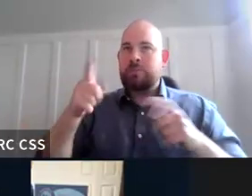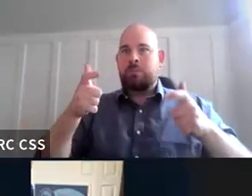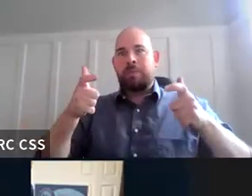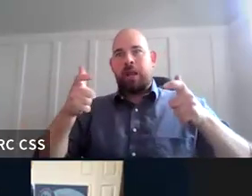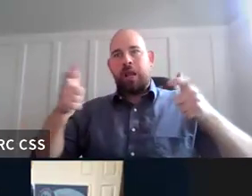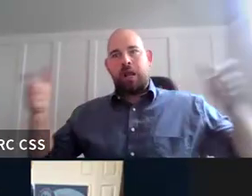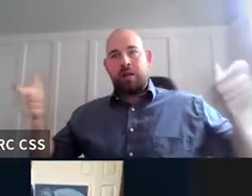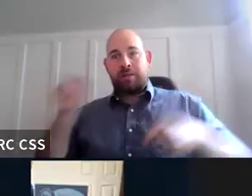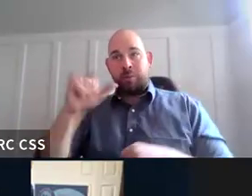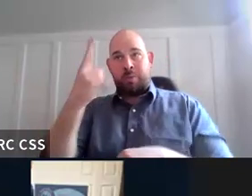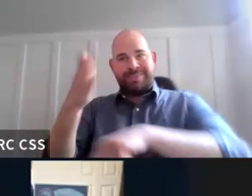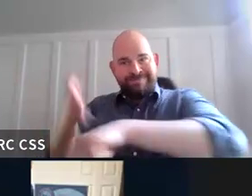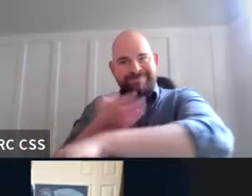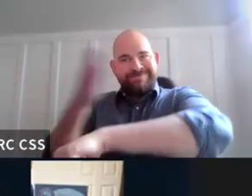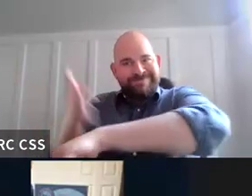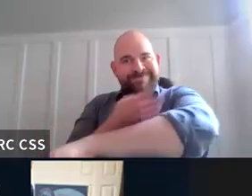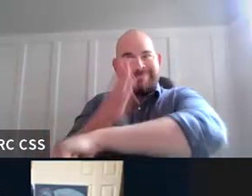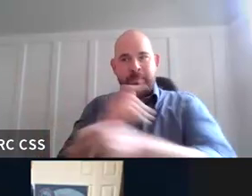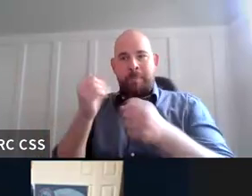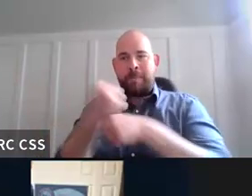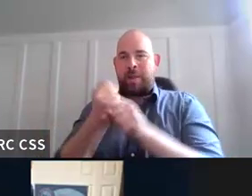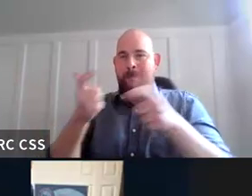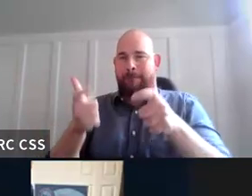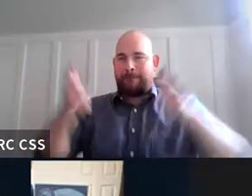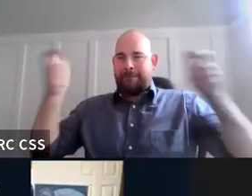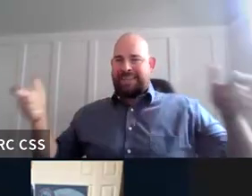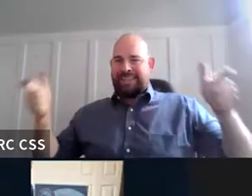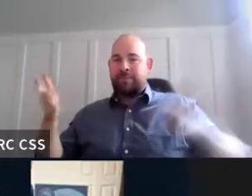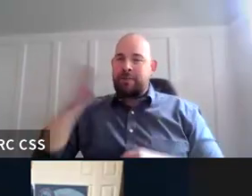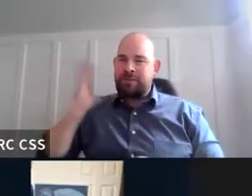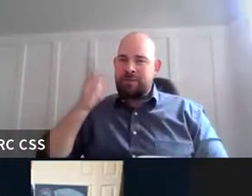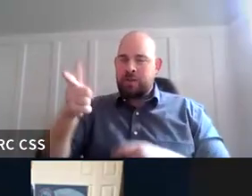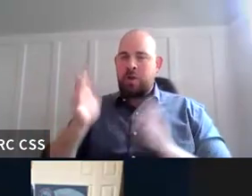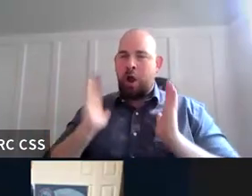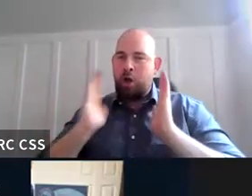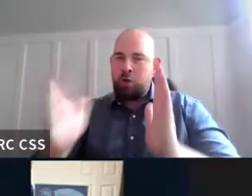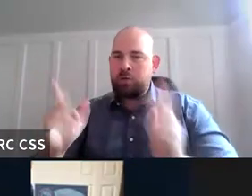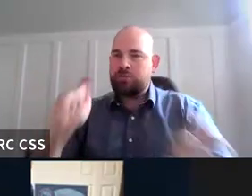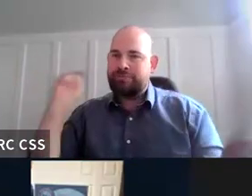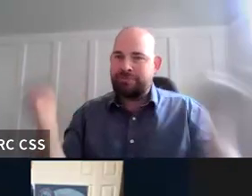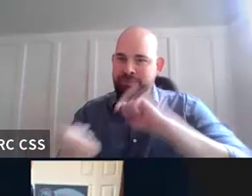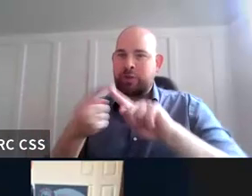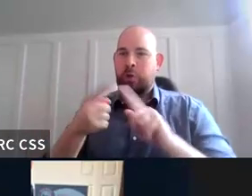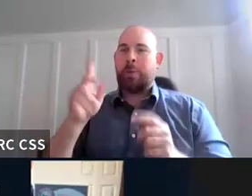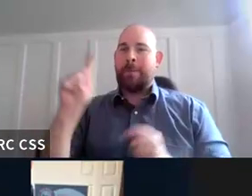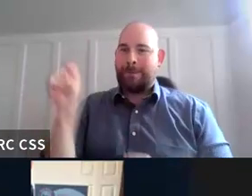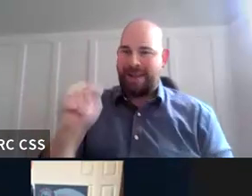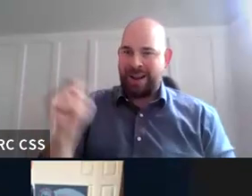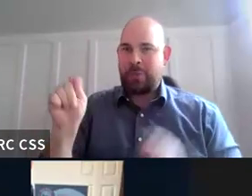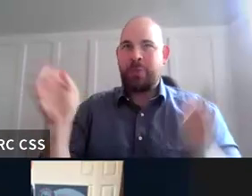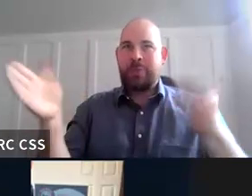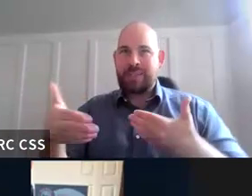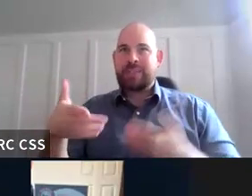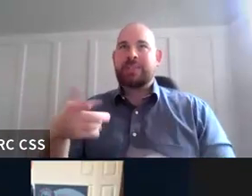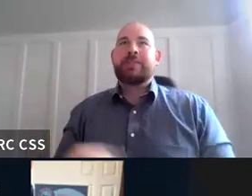was more access, that was a lot for had a larger area of access. It was larger for wheelchairs and